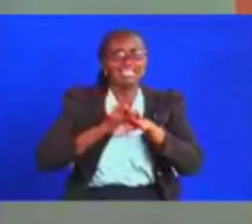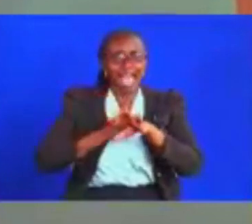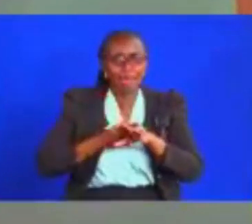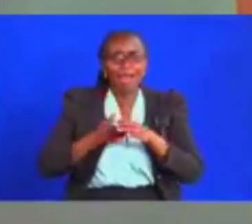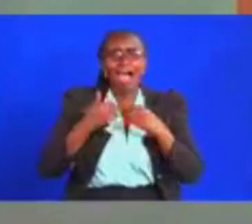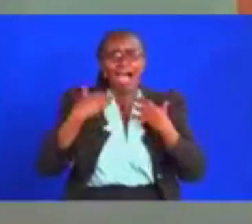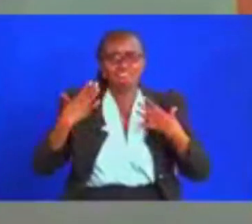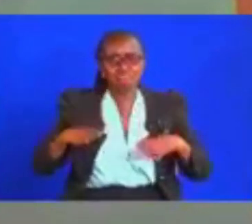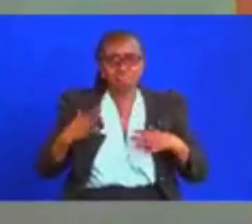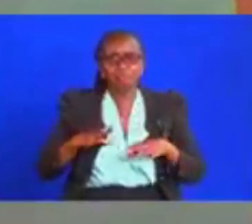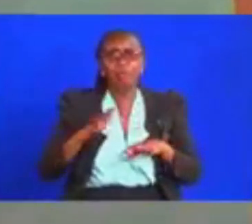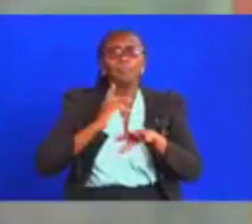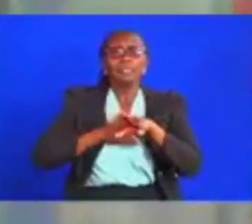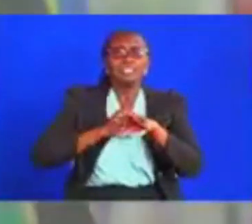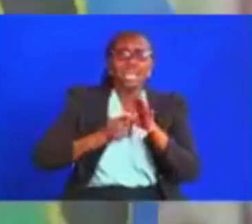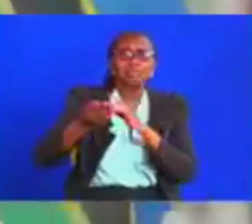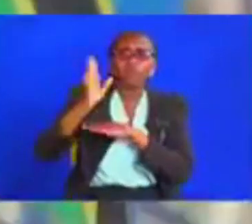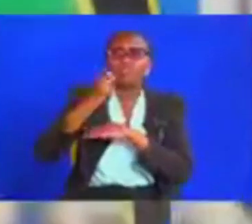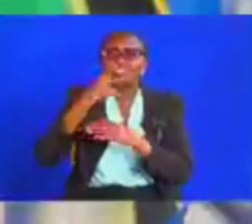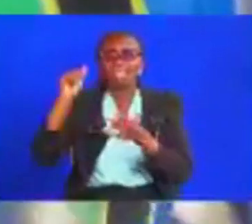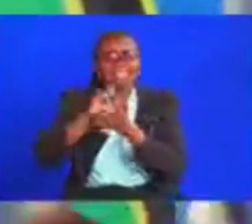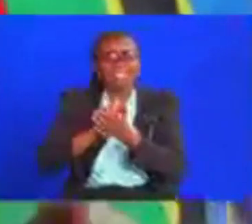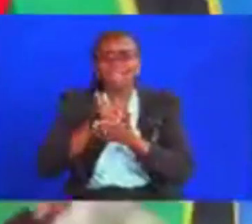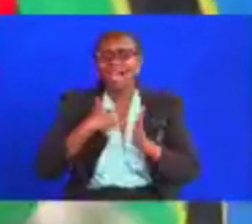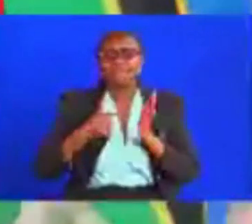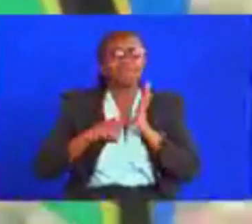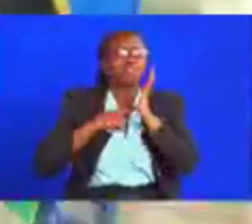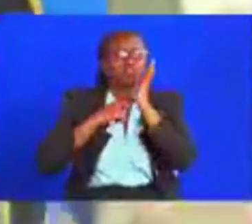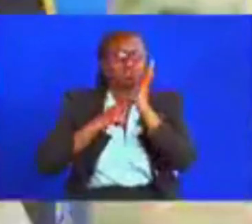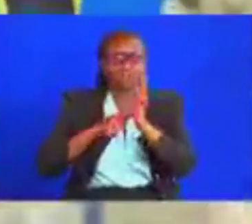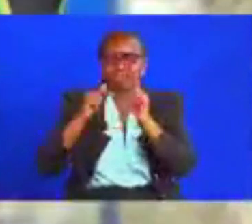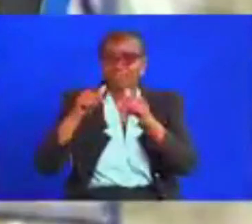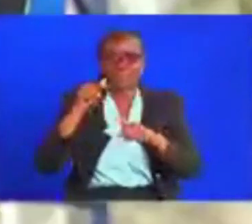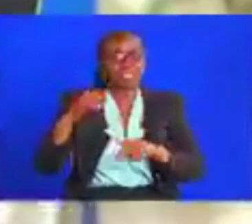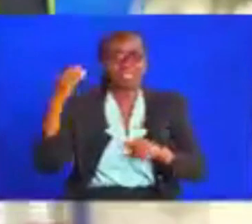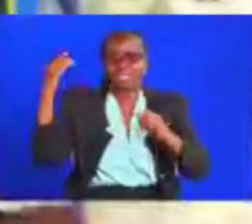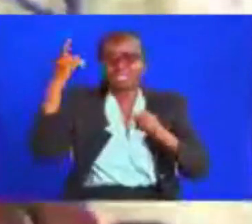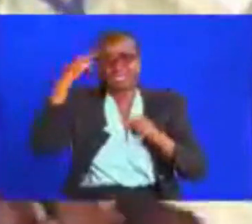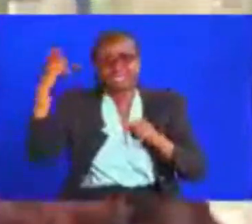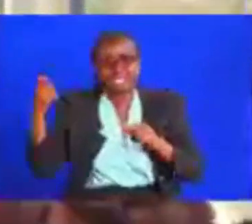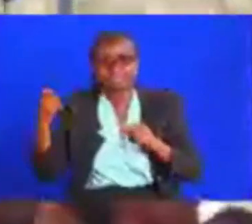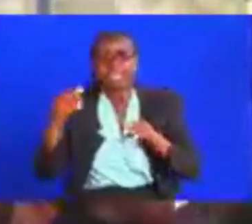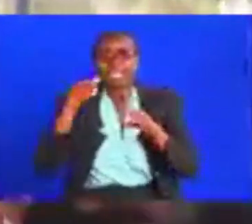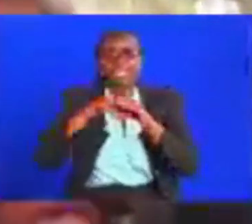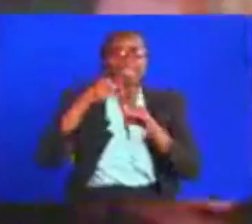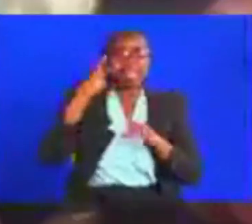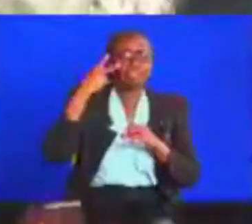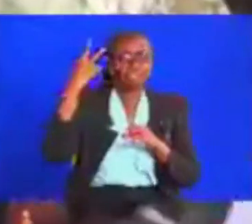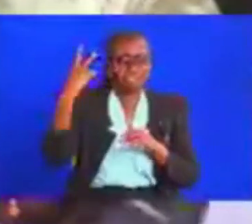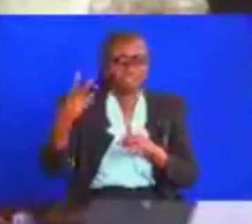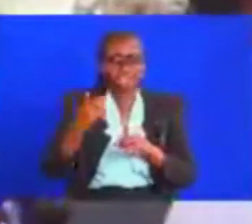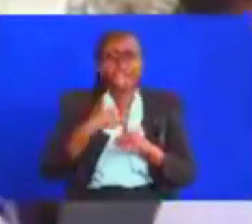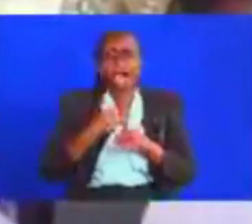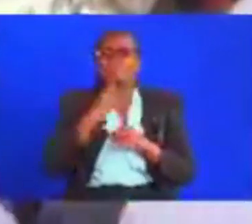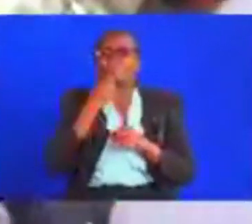there are people God is saying, I have been showing you this in dreams. I have been showing you this in visions. I've been telling you that I desire you. Please